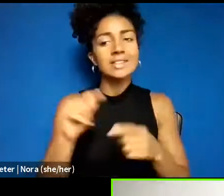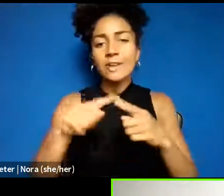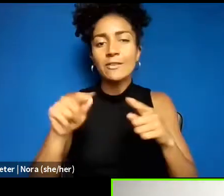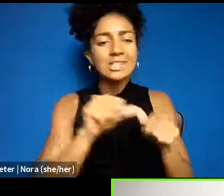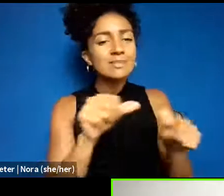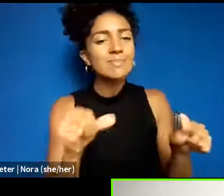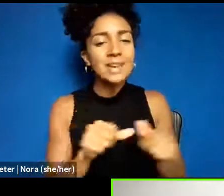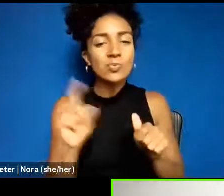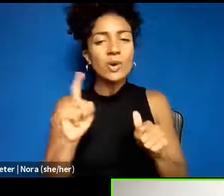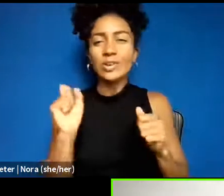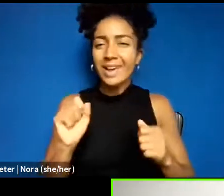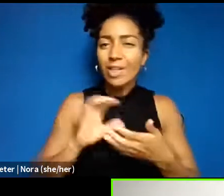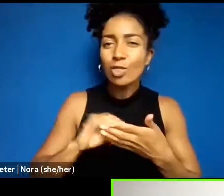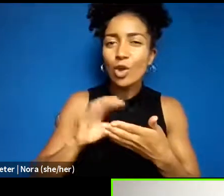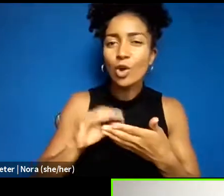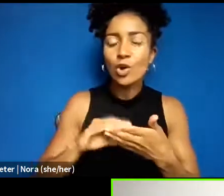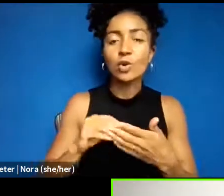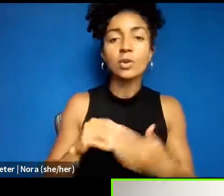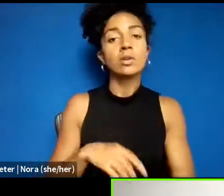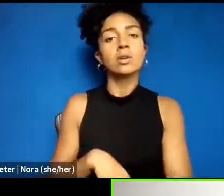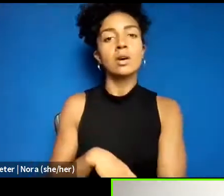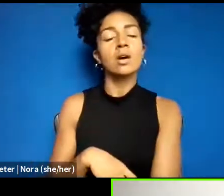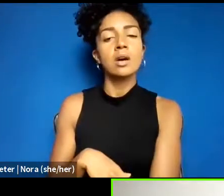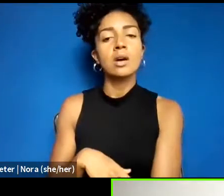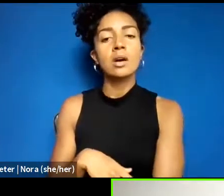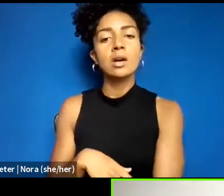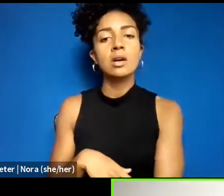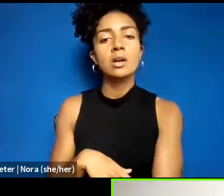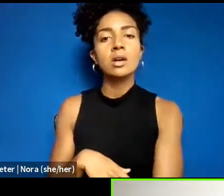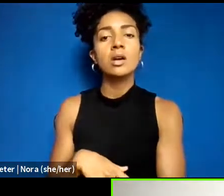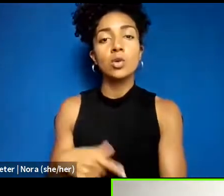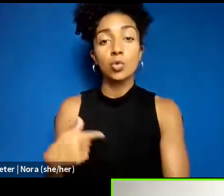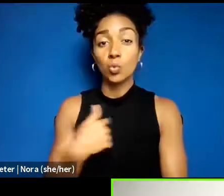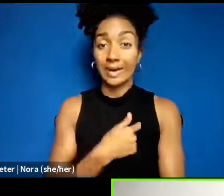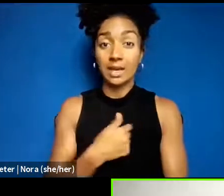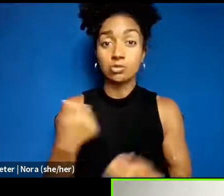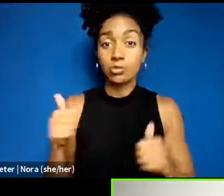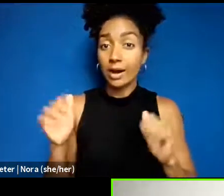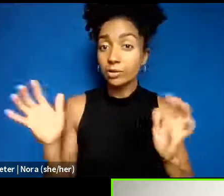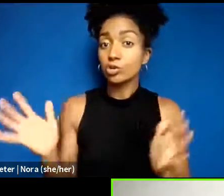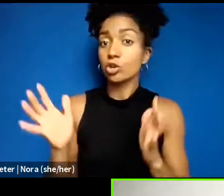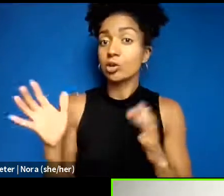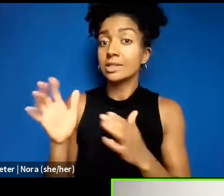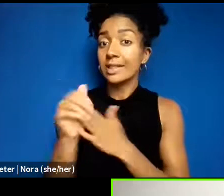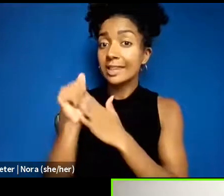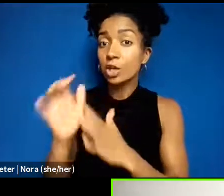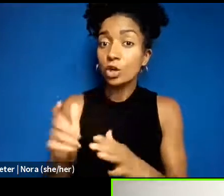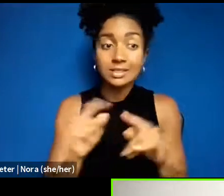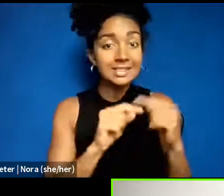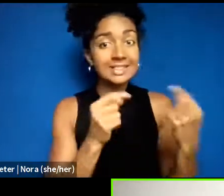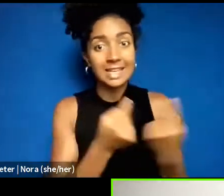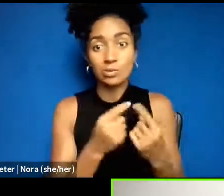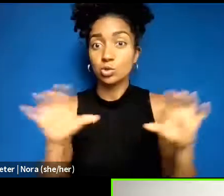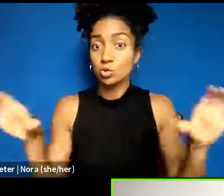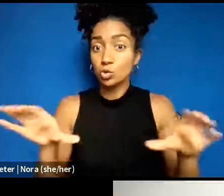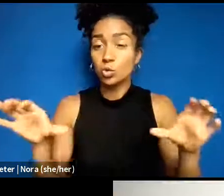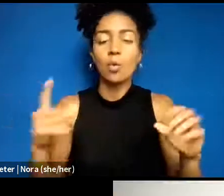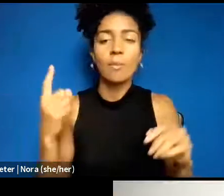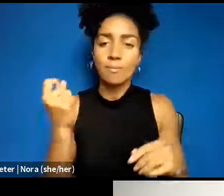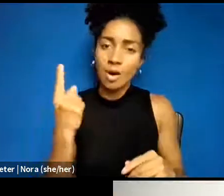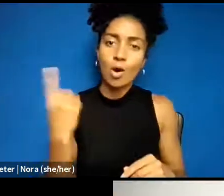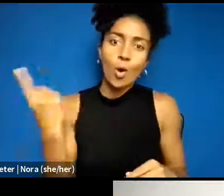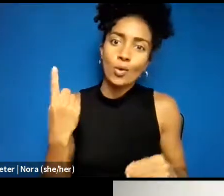ways that we've kind of encouraged leaders and teammates to do this work, but there are always opportunities for us to do more.